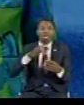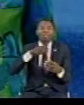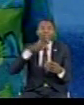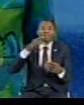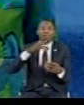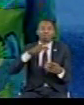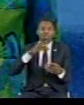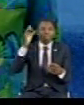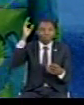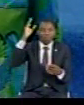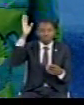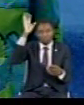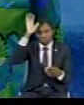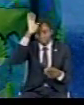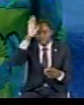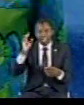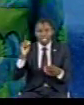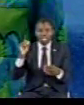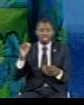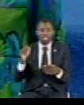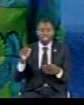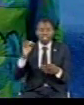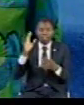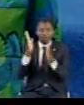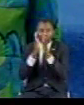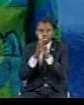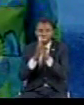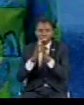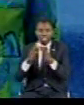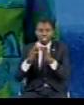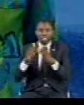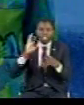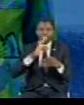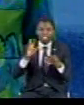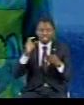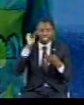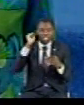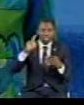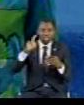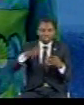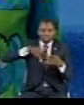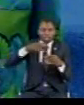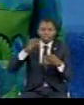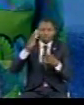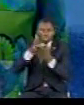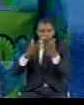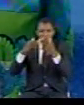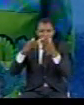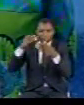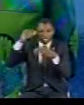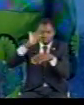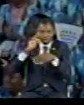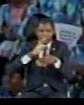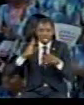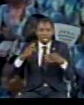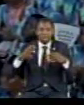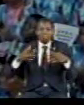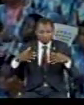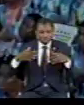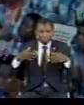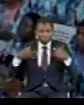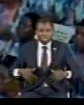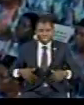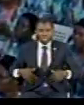an electric sensation from her left hand side, left hand, hit all her system down. Power. She